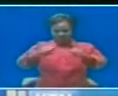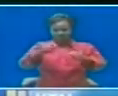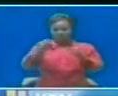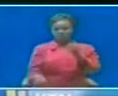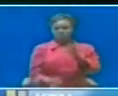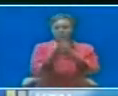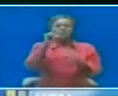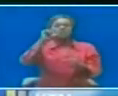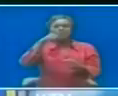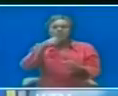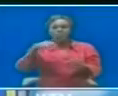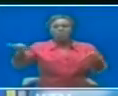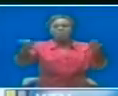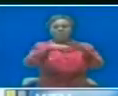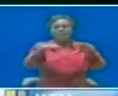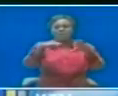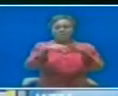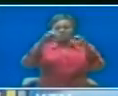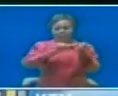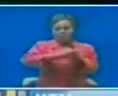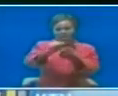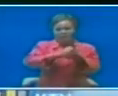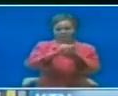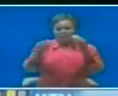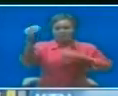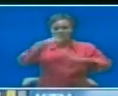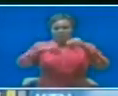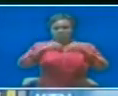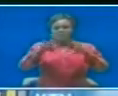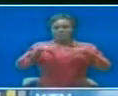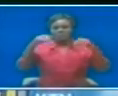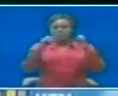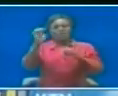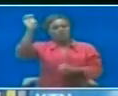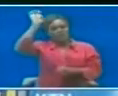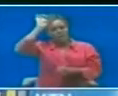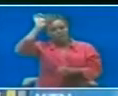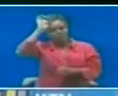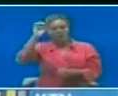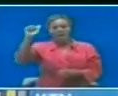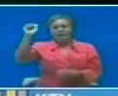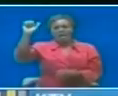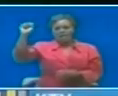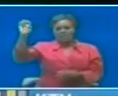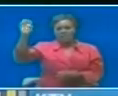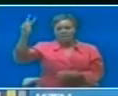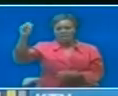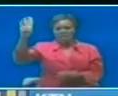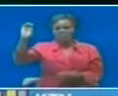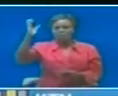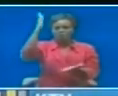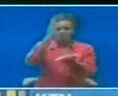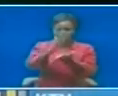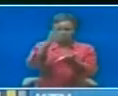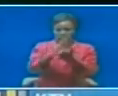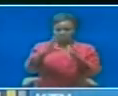the newly elected members following Friday's disputed annual general meeting held in Eldoret, where Robert Asembo was confirmed as the vice